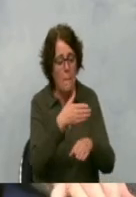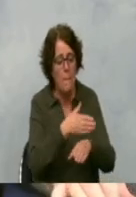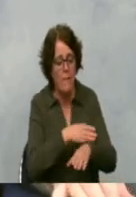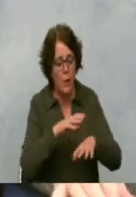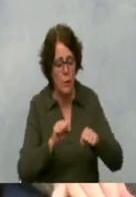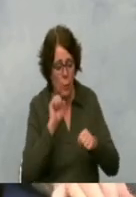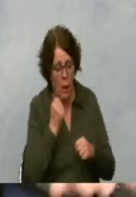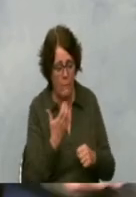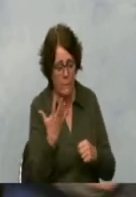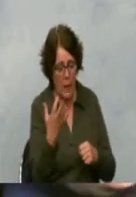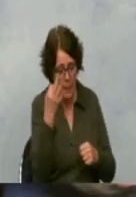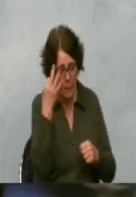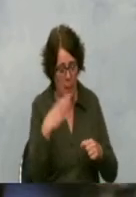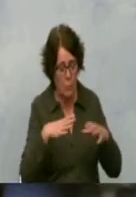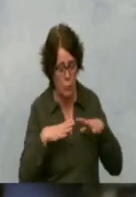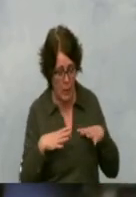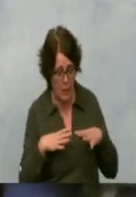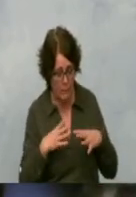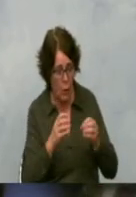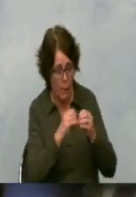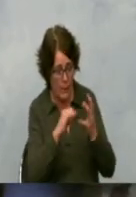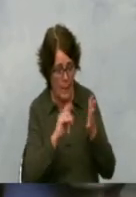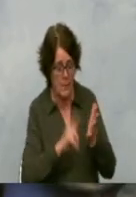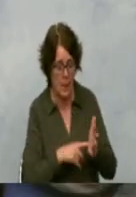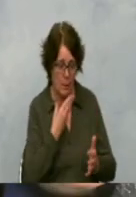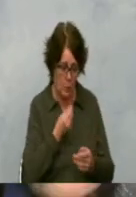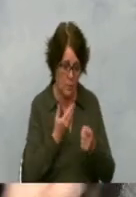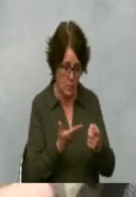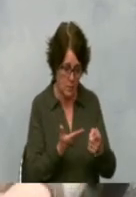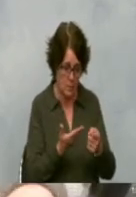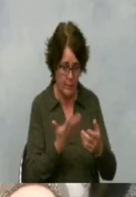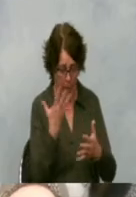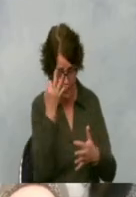for our BSL users. Thank you.